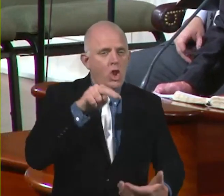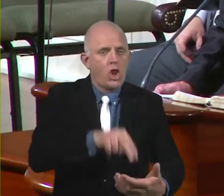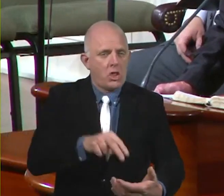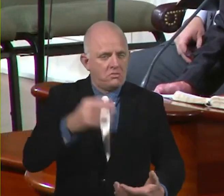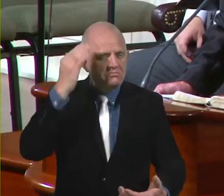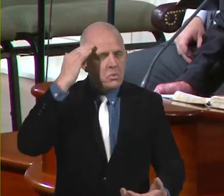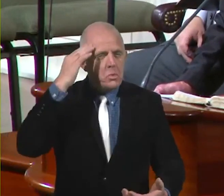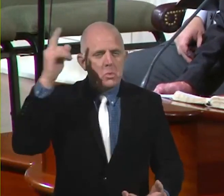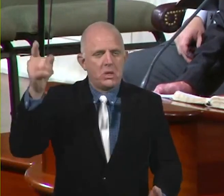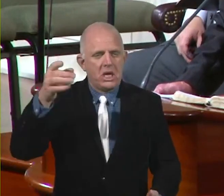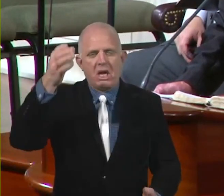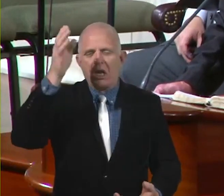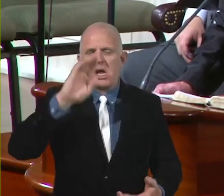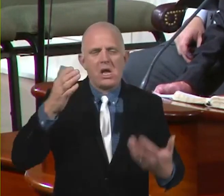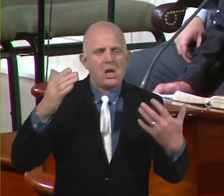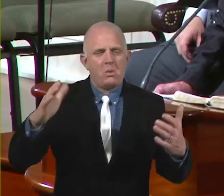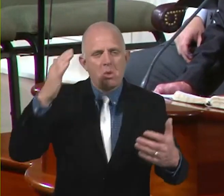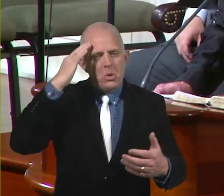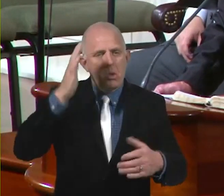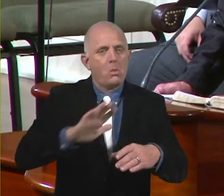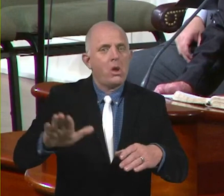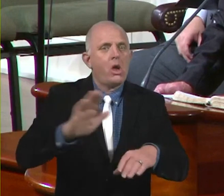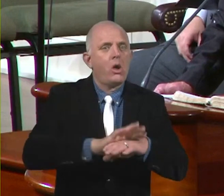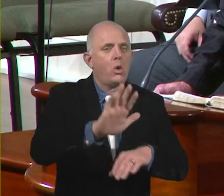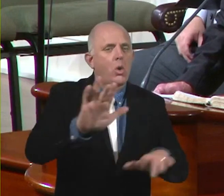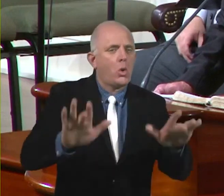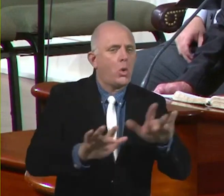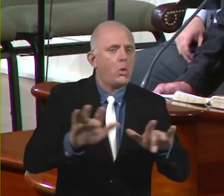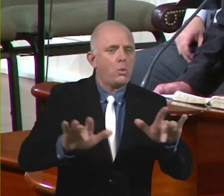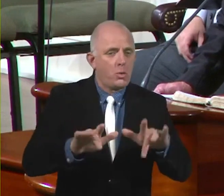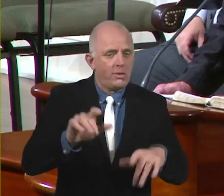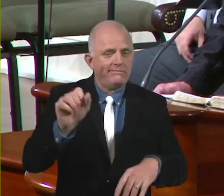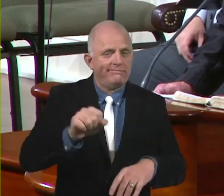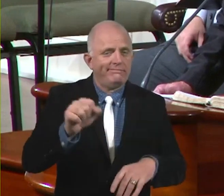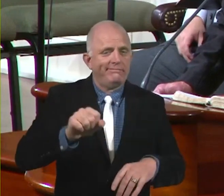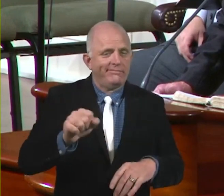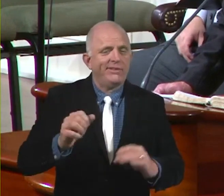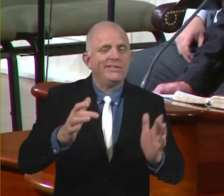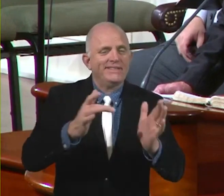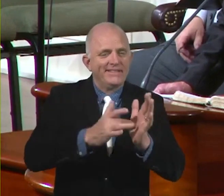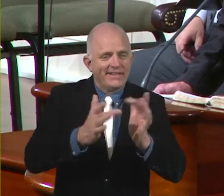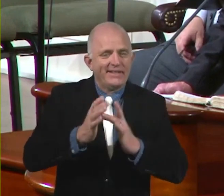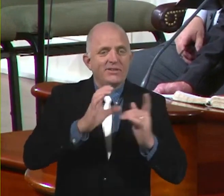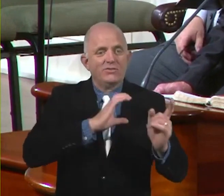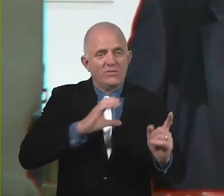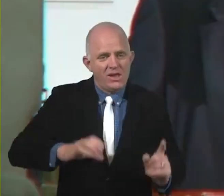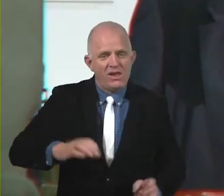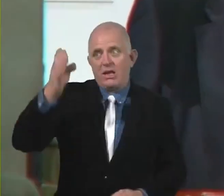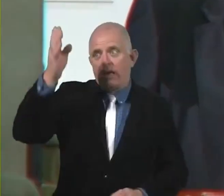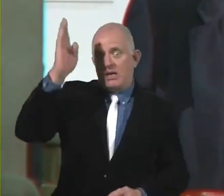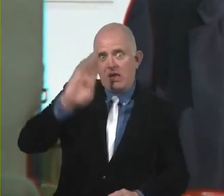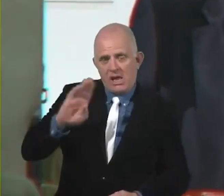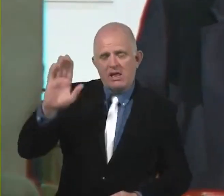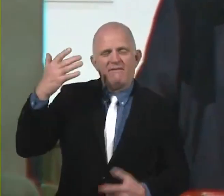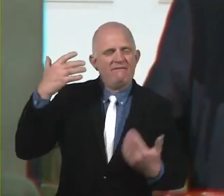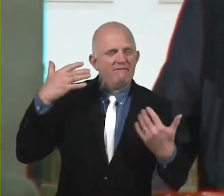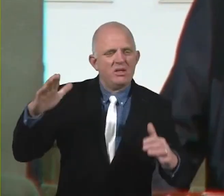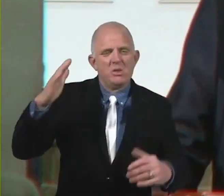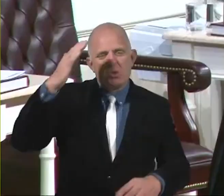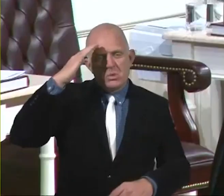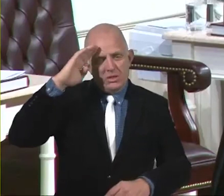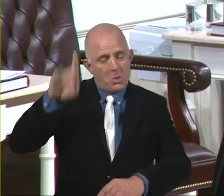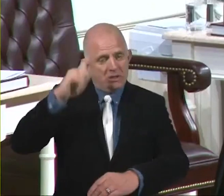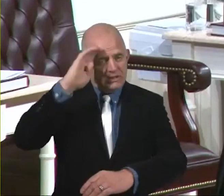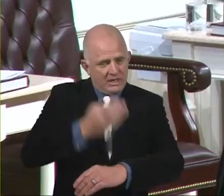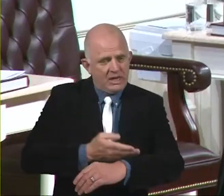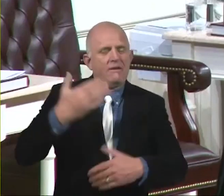God knows what's on your computer. Jesus Christ, God's Son, knows